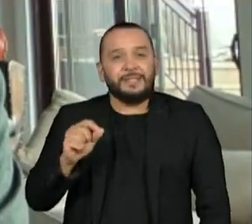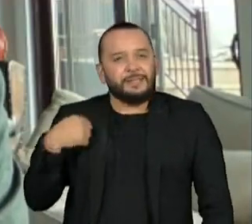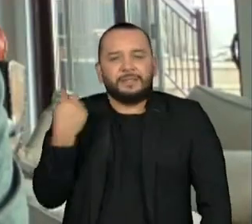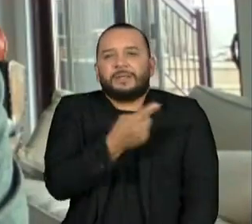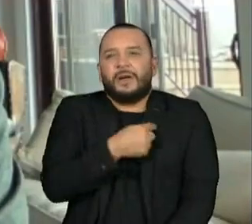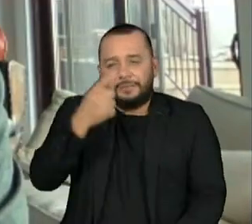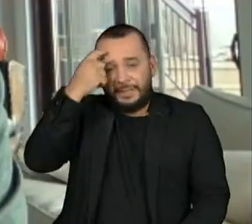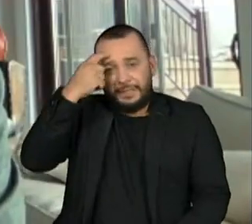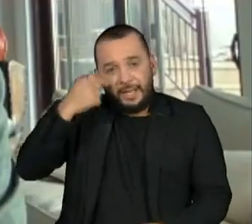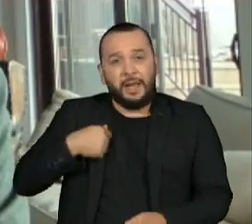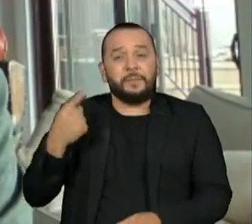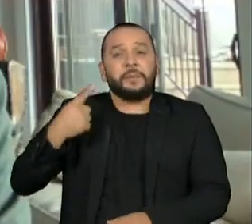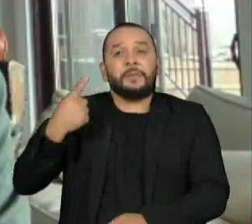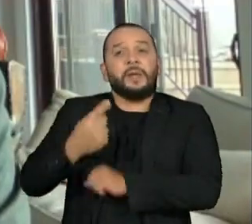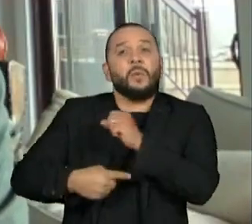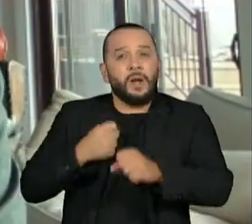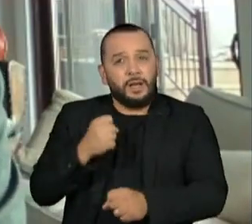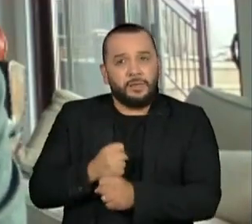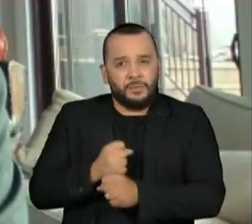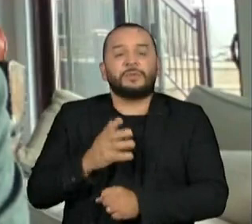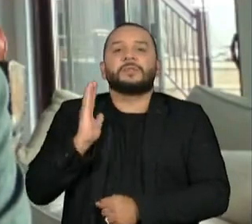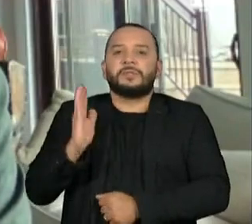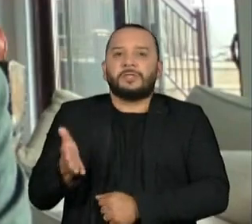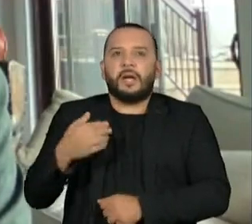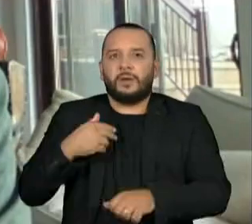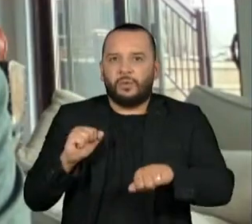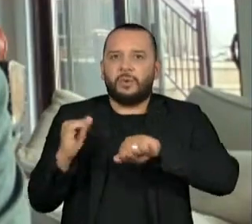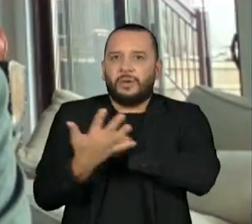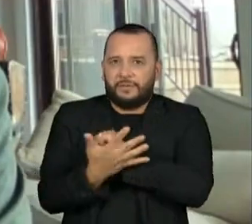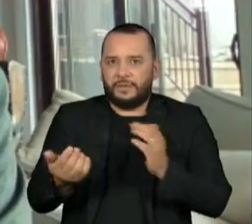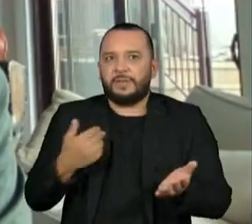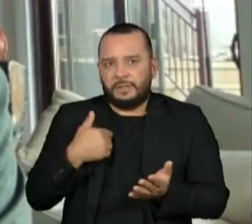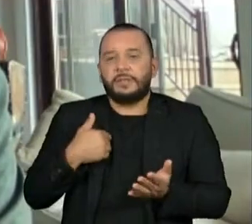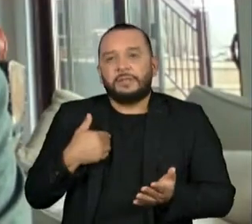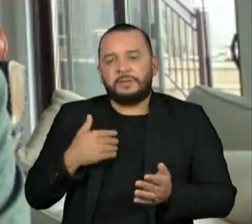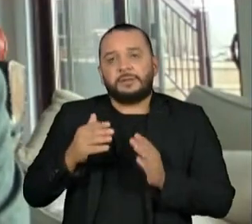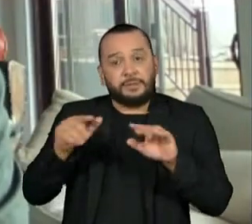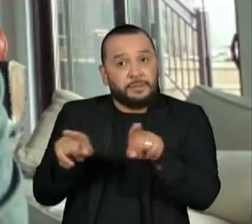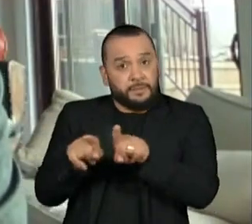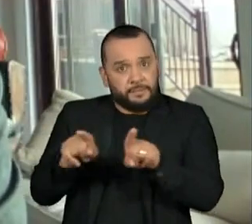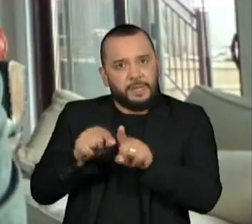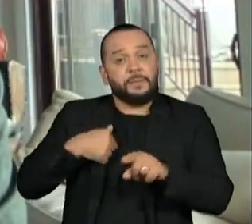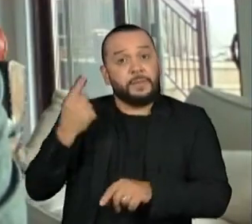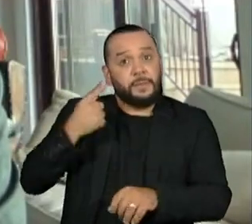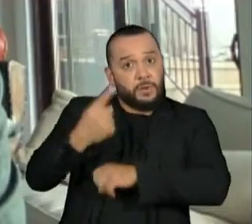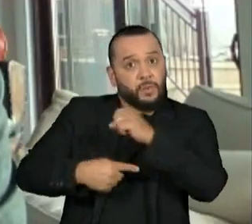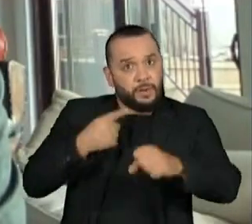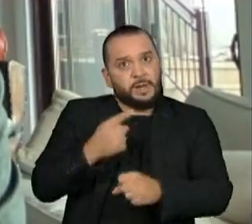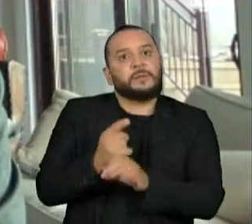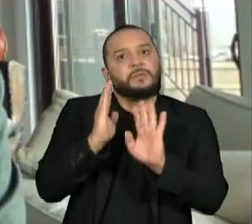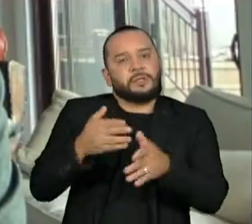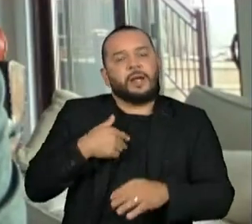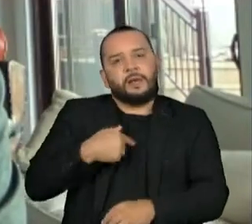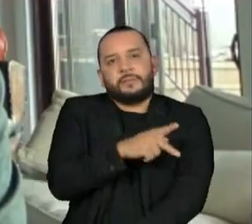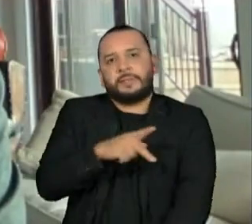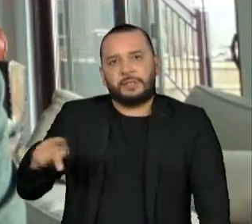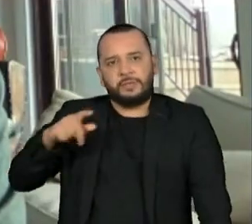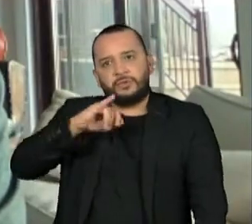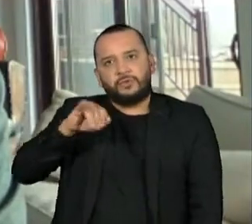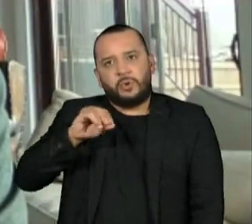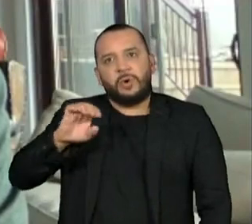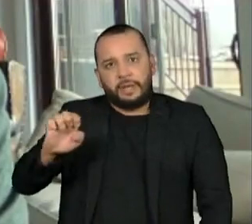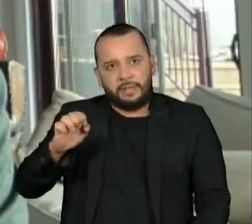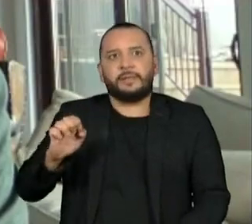forward through the first year of Joe Biden's presidency, the pendulum of opinion